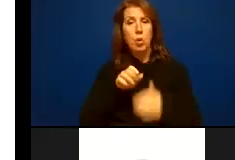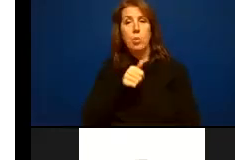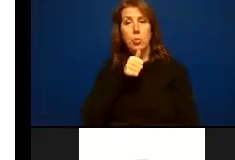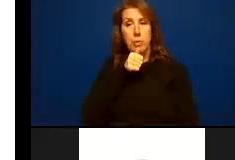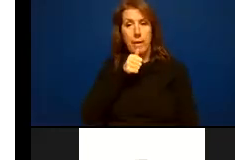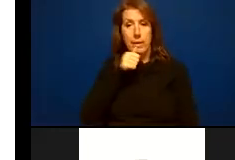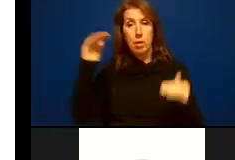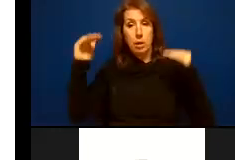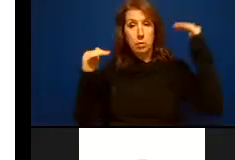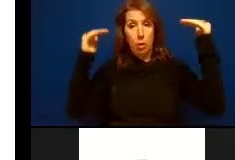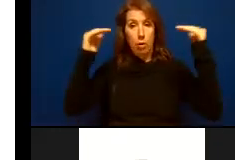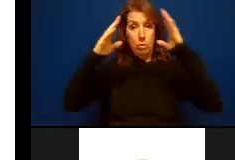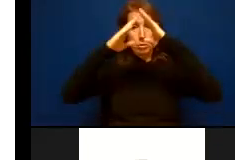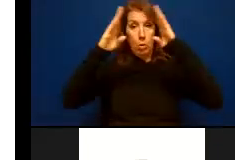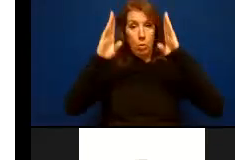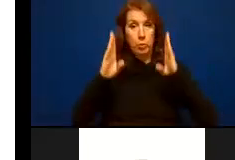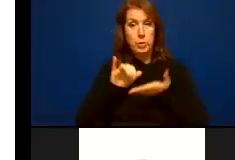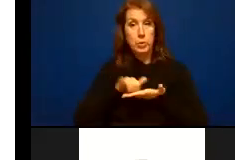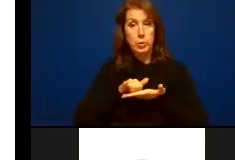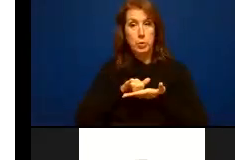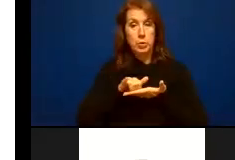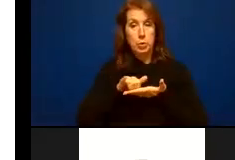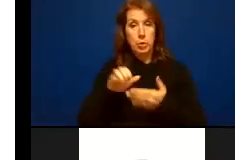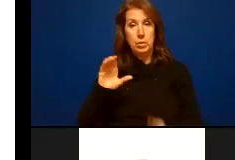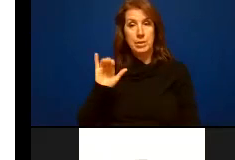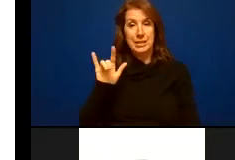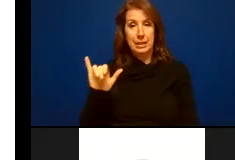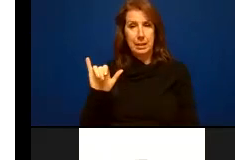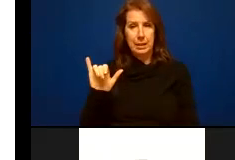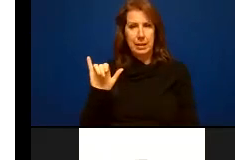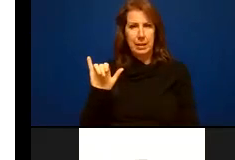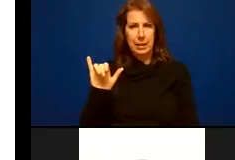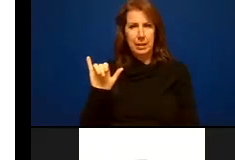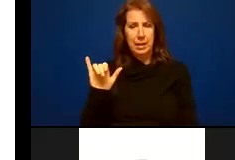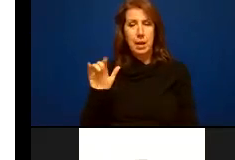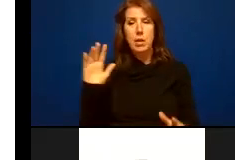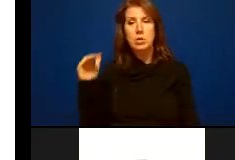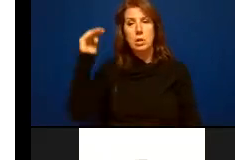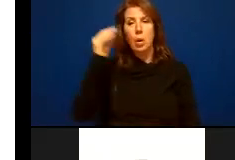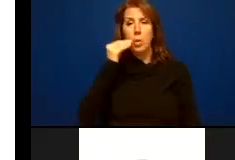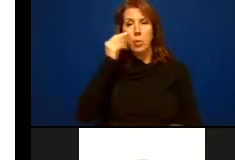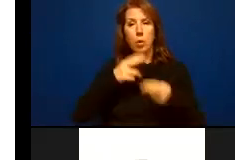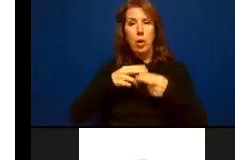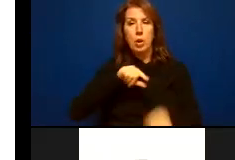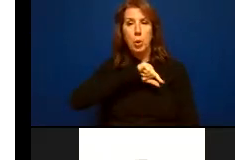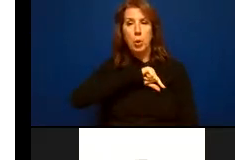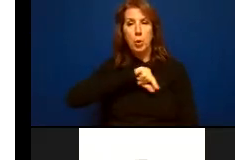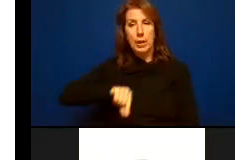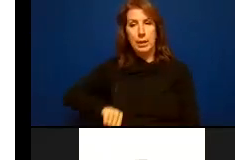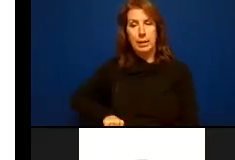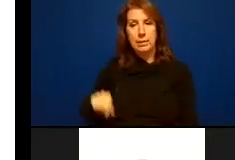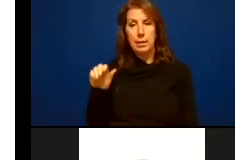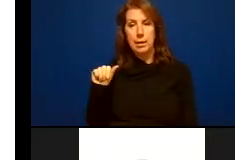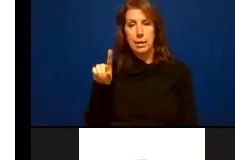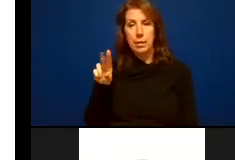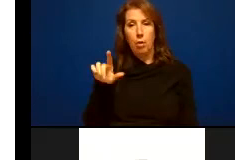homes. In New York City, there's an adult home called Queens Adult Care Center,